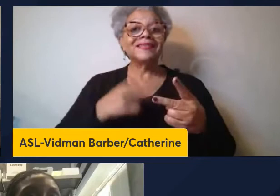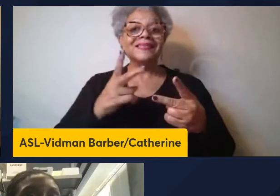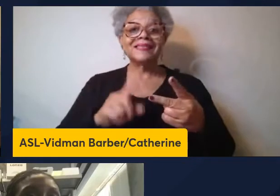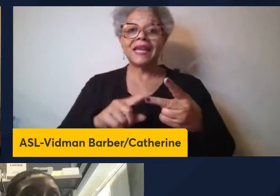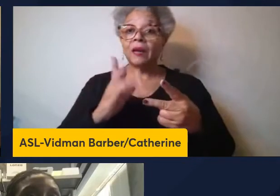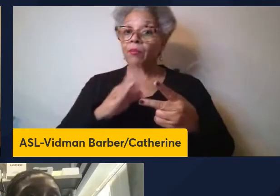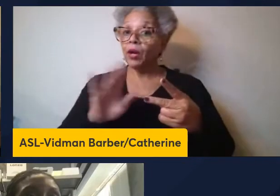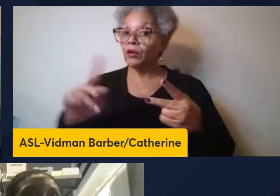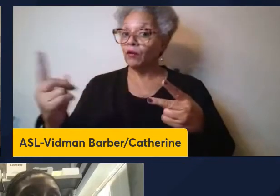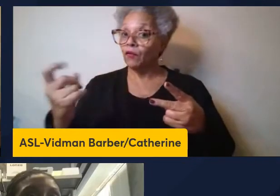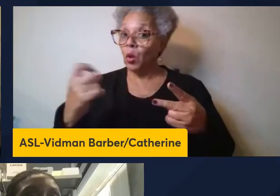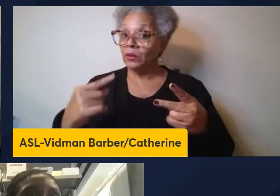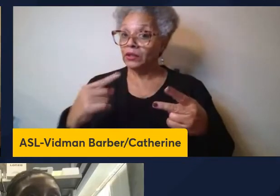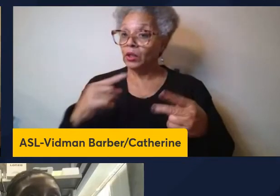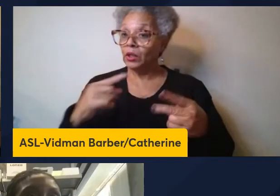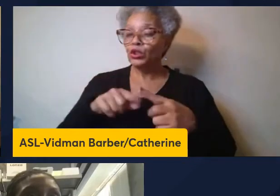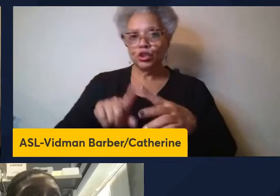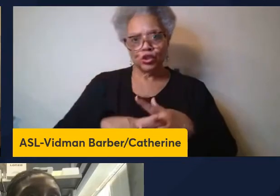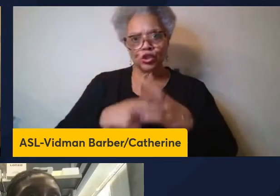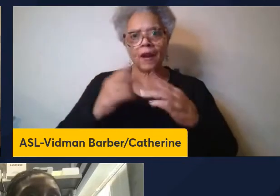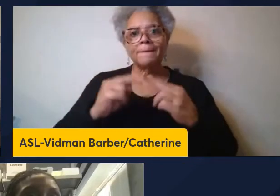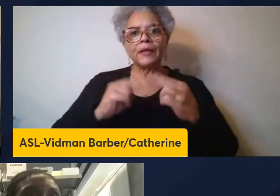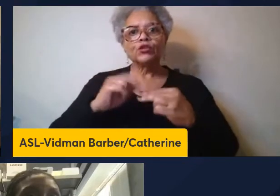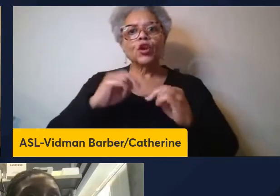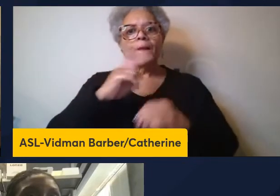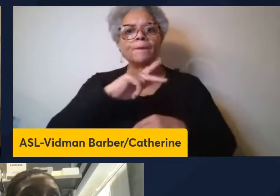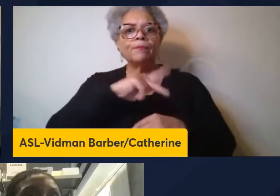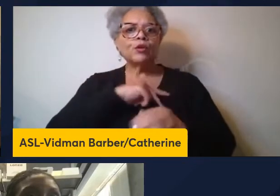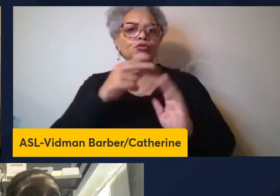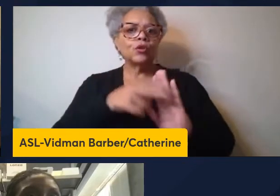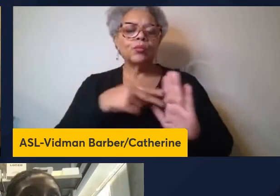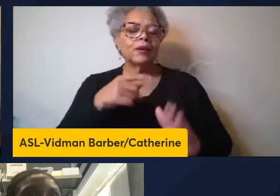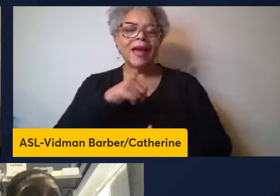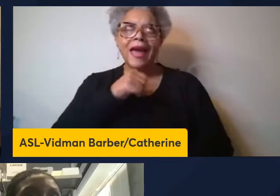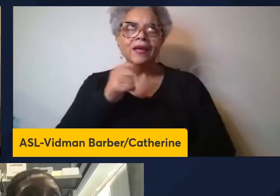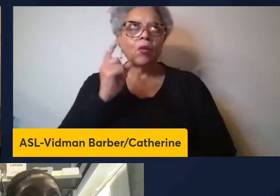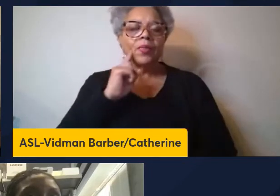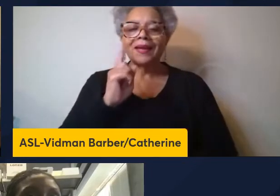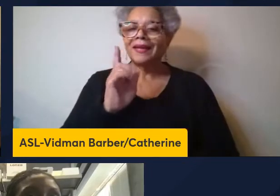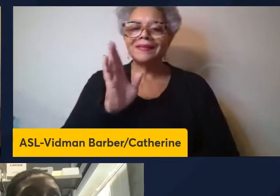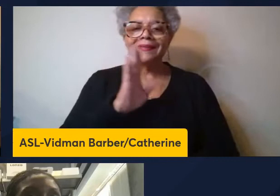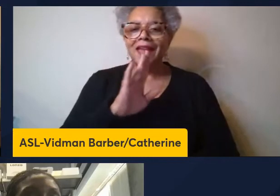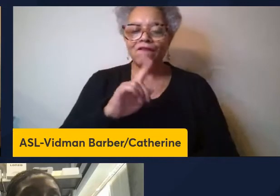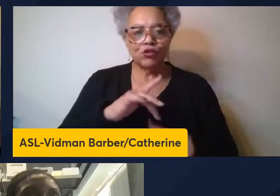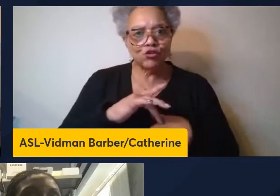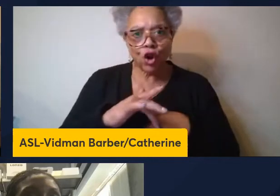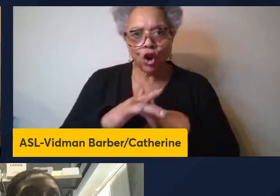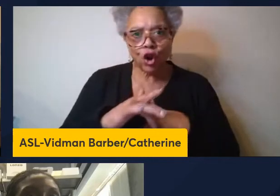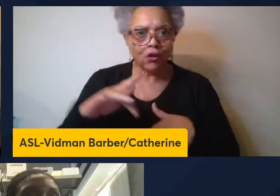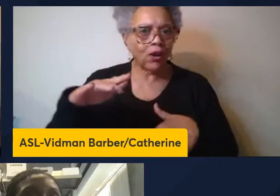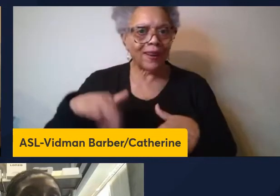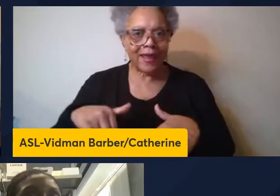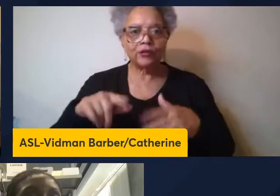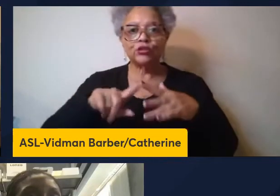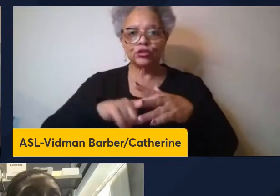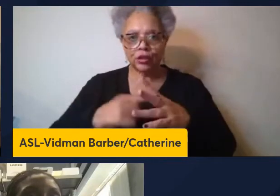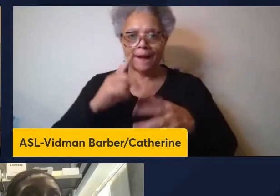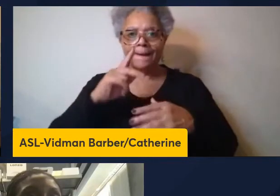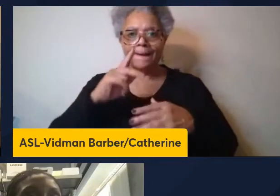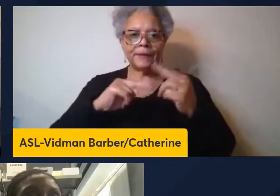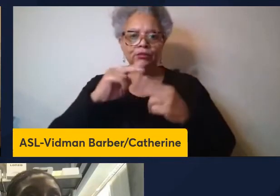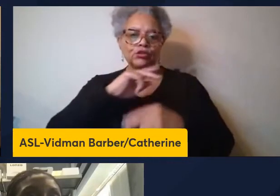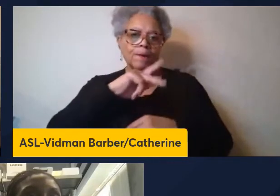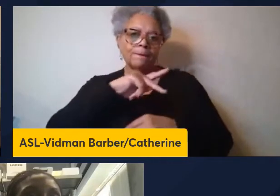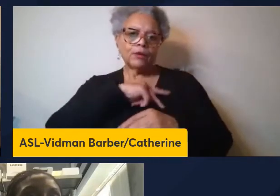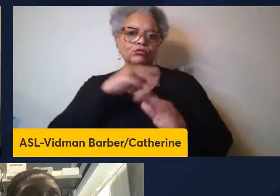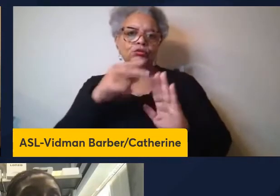is, when should you start building your personal brand? And I don't think it's ever too early or too late to start building your personal brand. Your